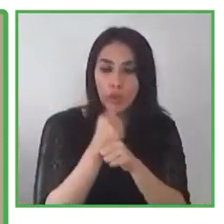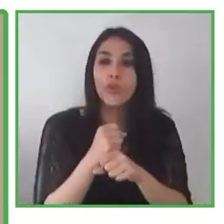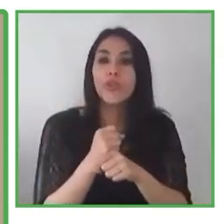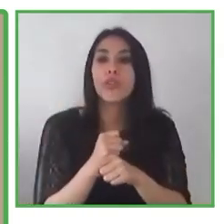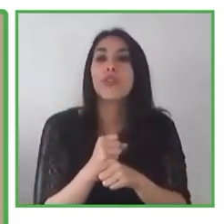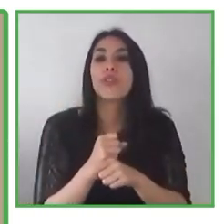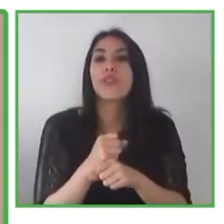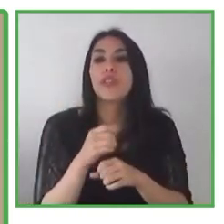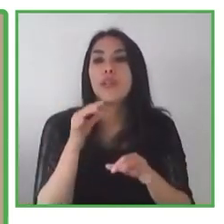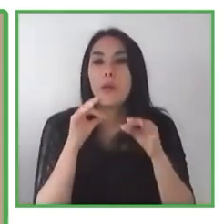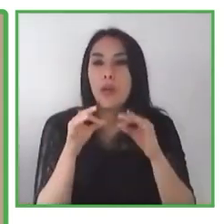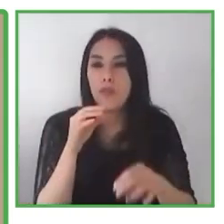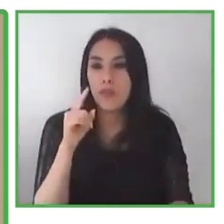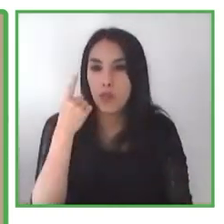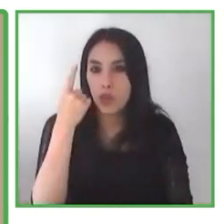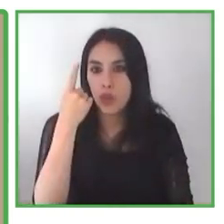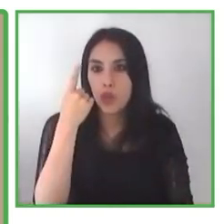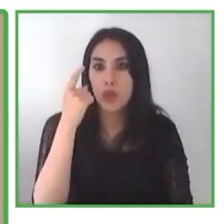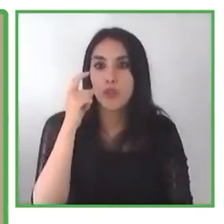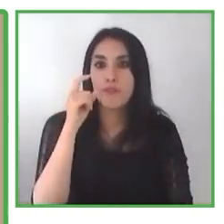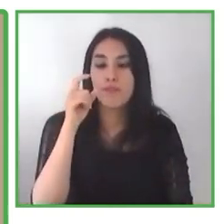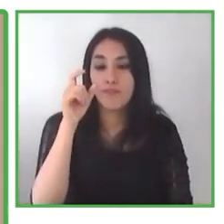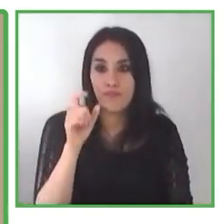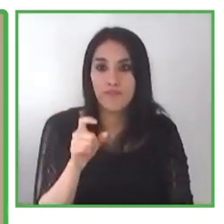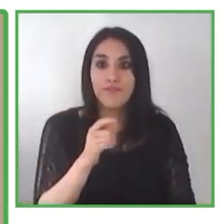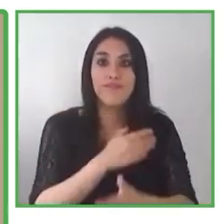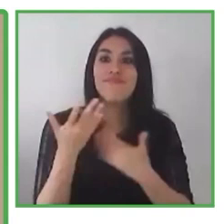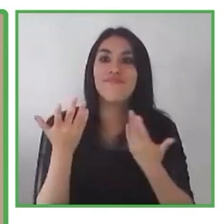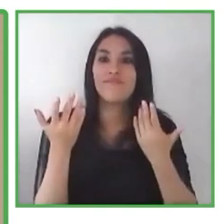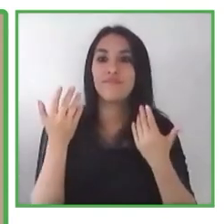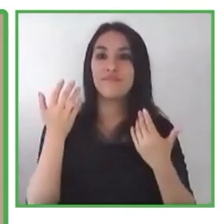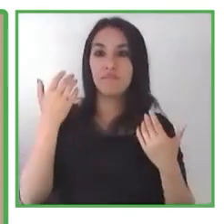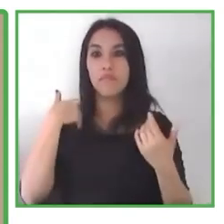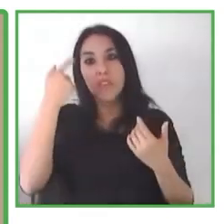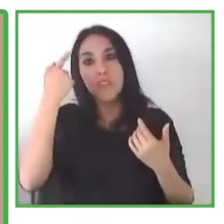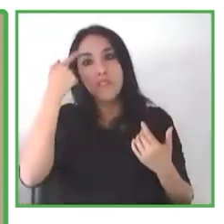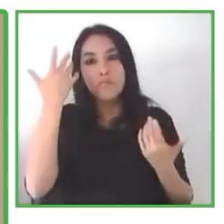housing have problems for people with disabilities.